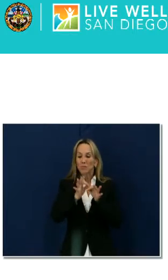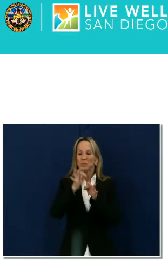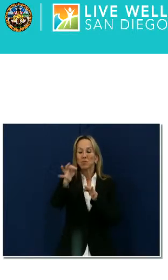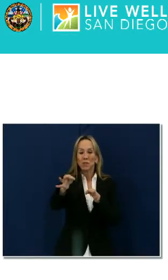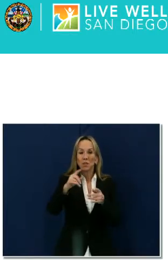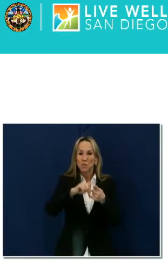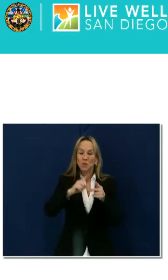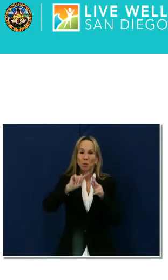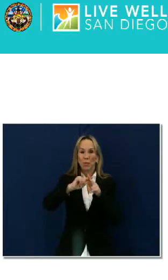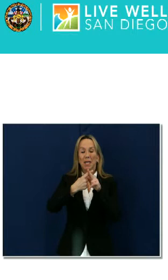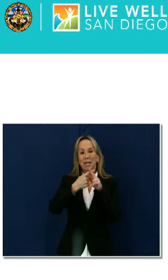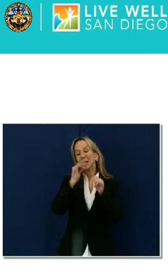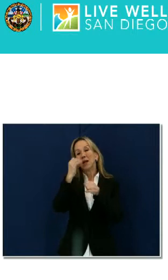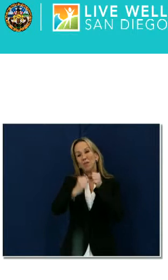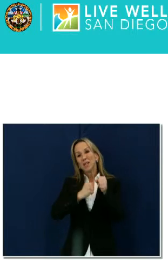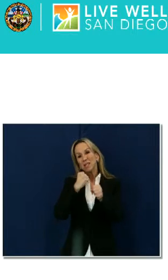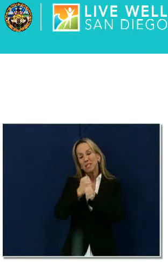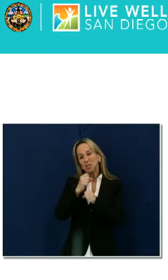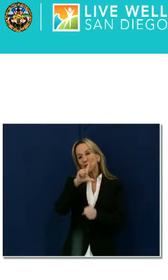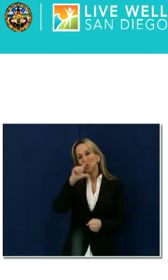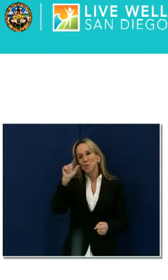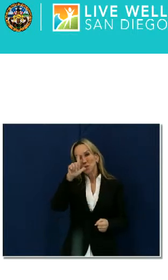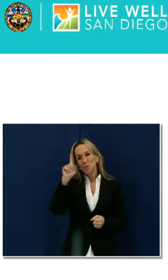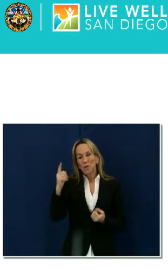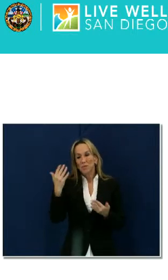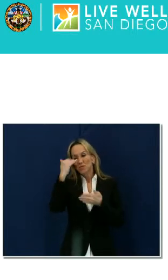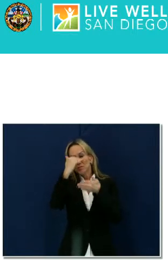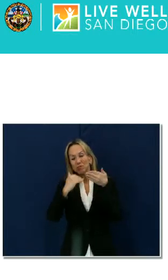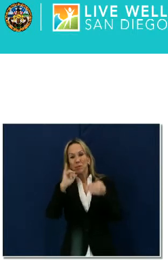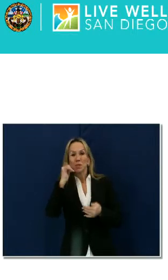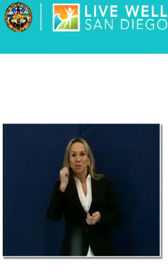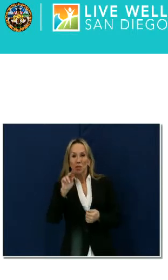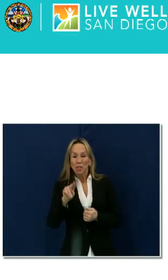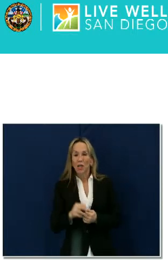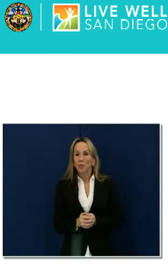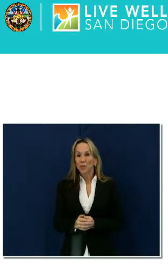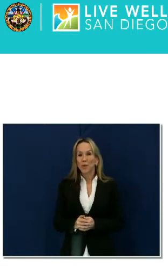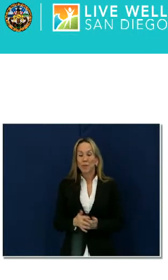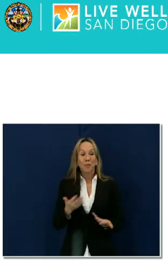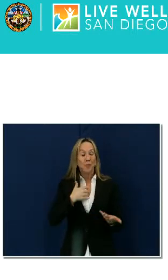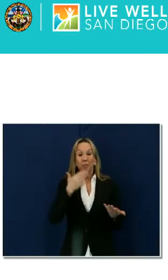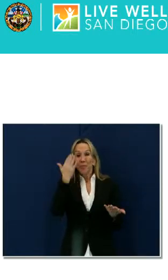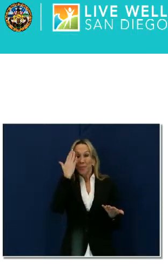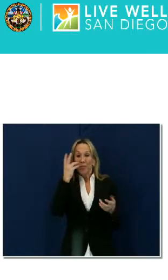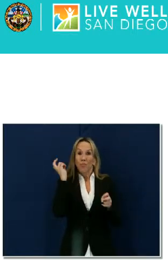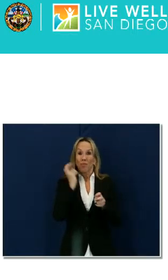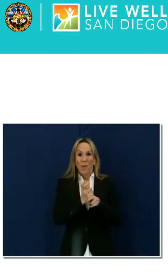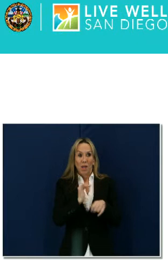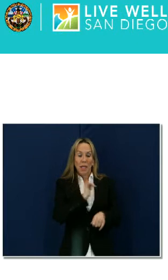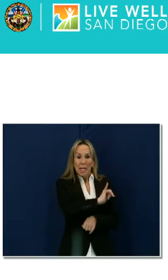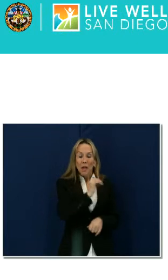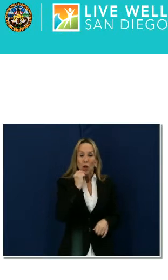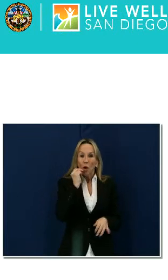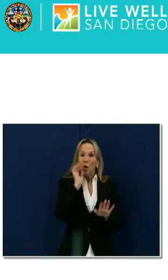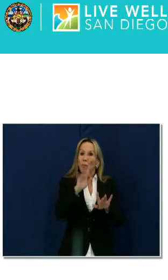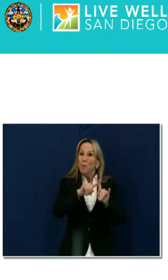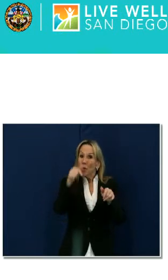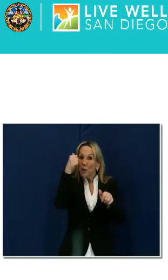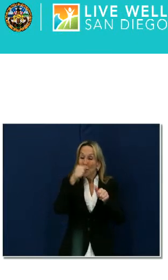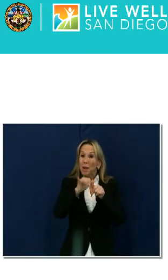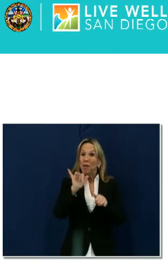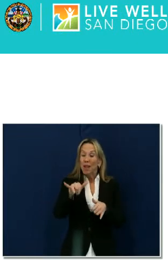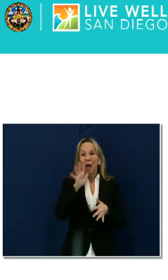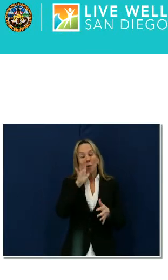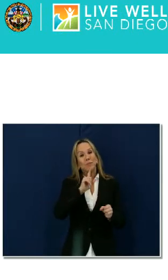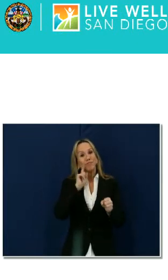January. Now, I know the stay-at-home order is demanding, but remember, this will help ensure that those who